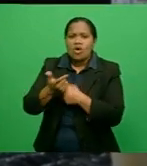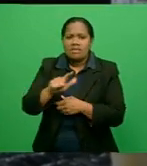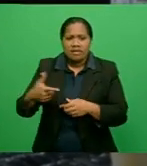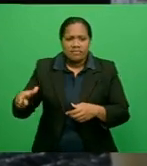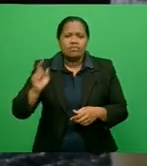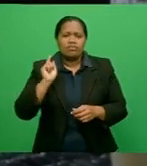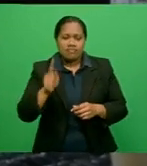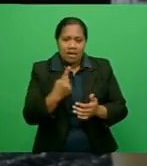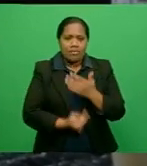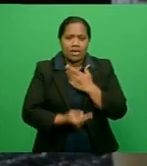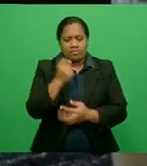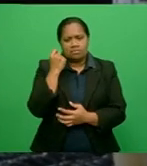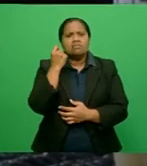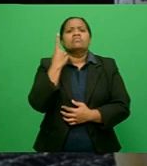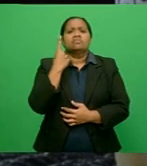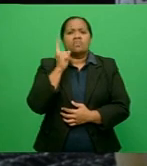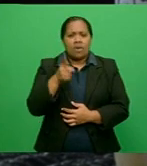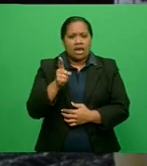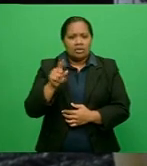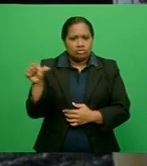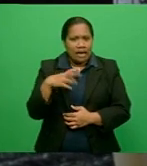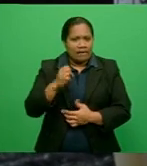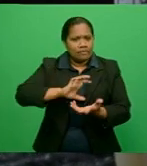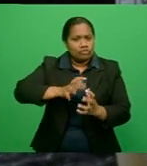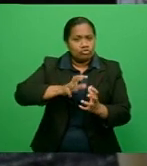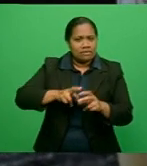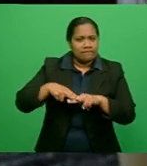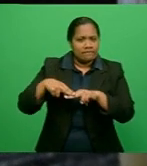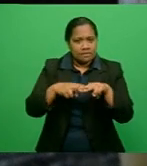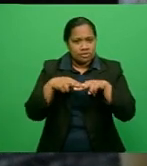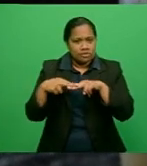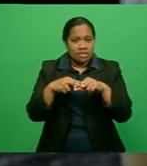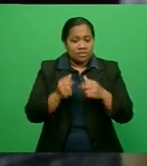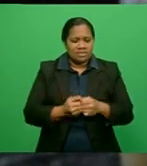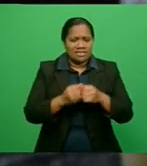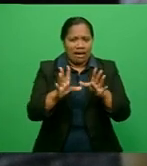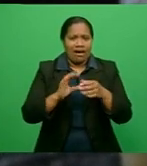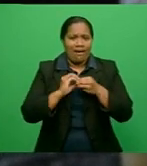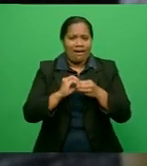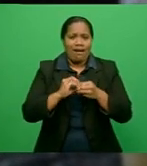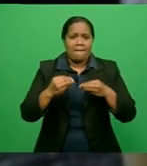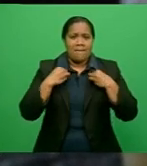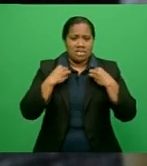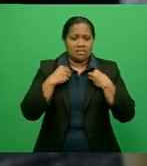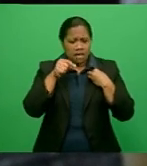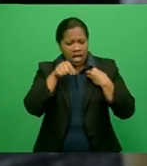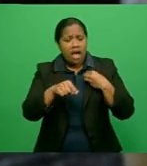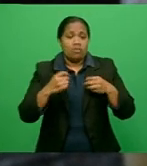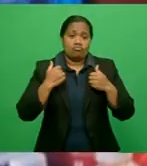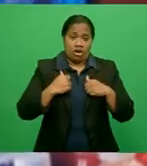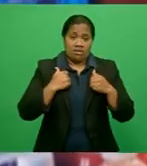with the idea of Juice Fiji and start his own business. This is a practice that we